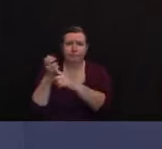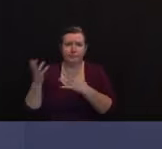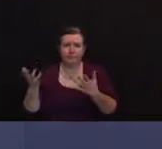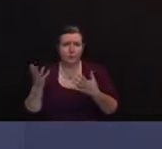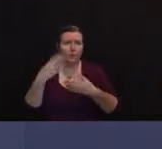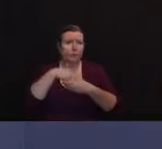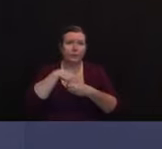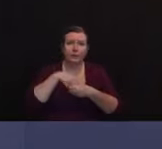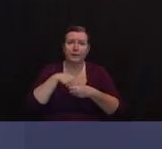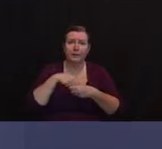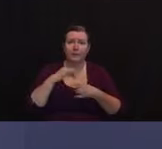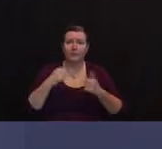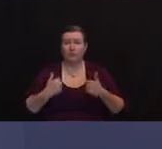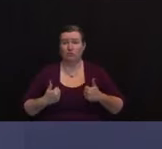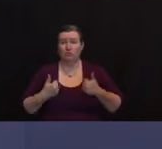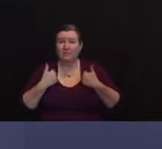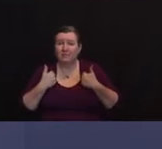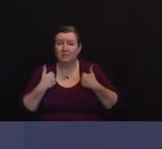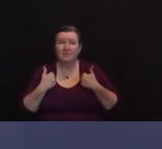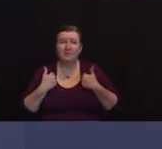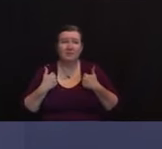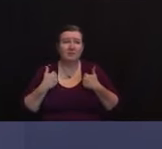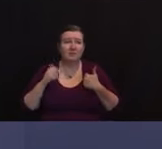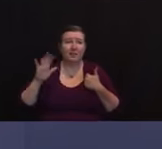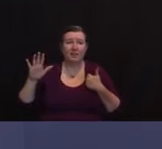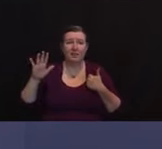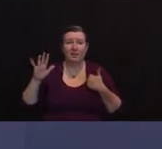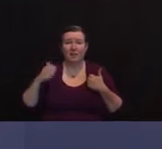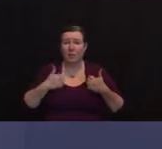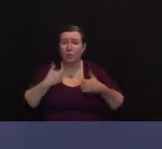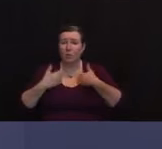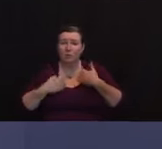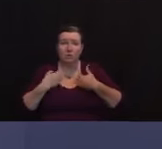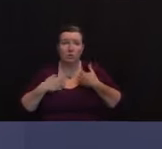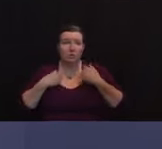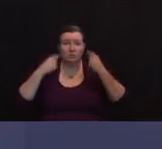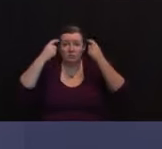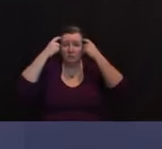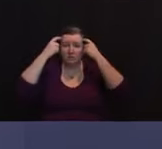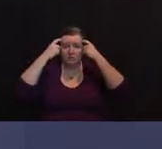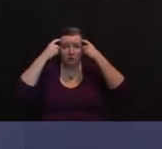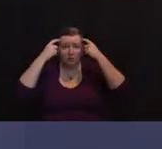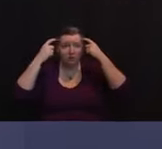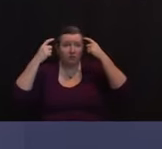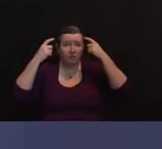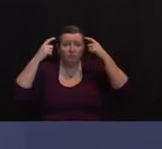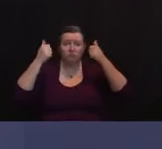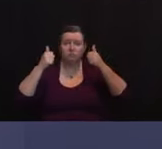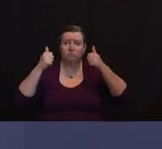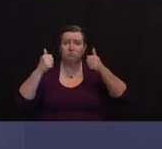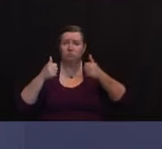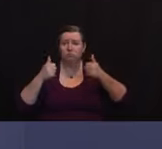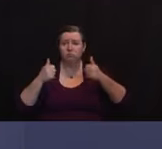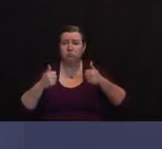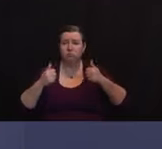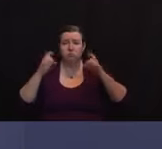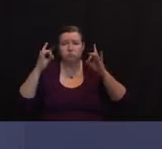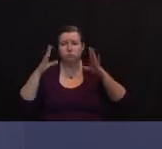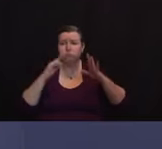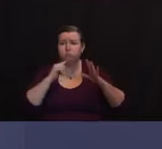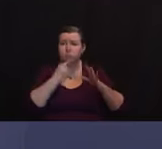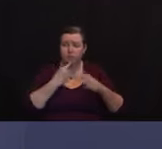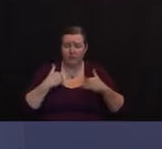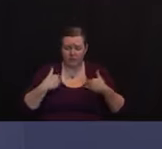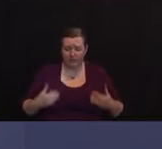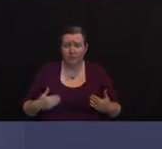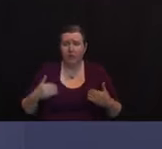physical or emotional health is significantly deteriorating. Some examples of compassionate